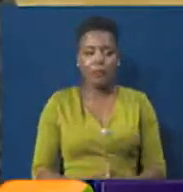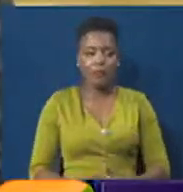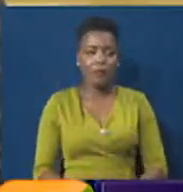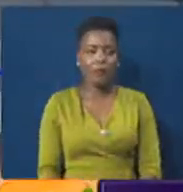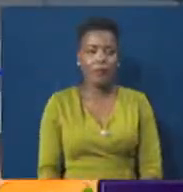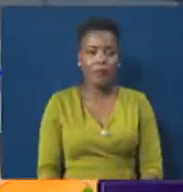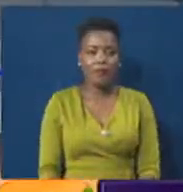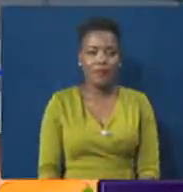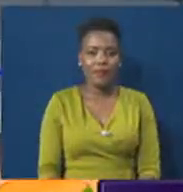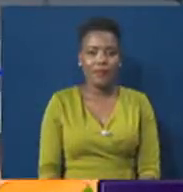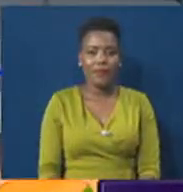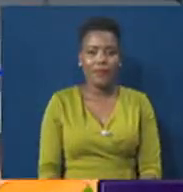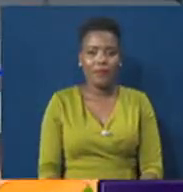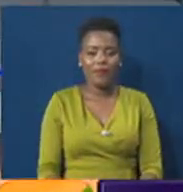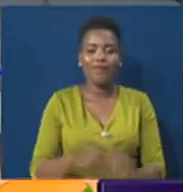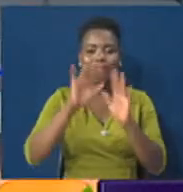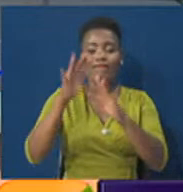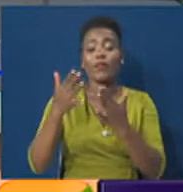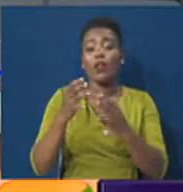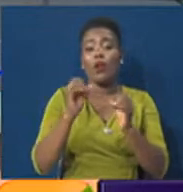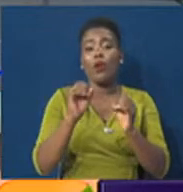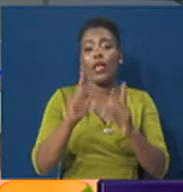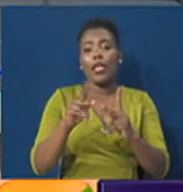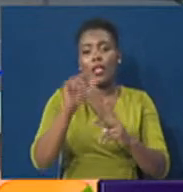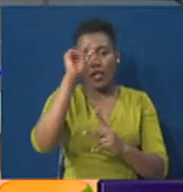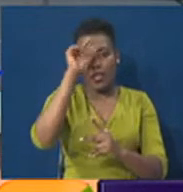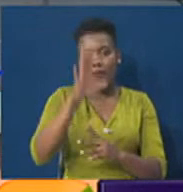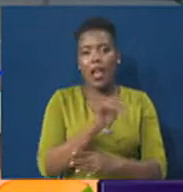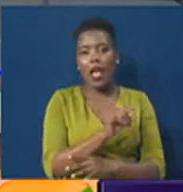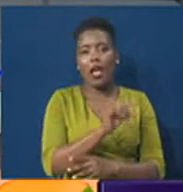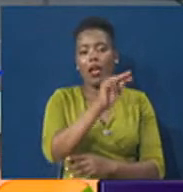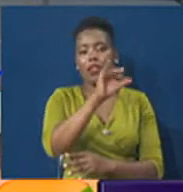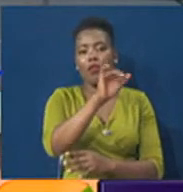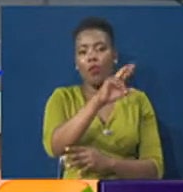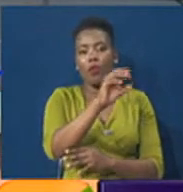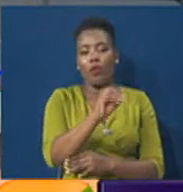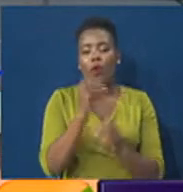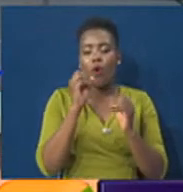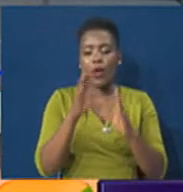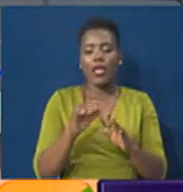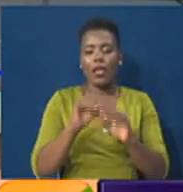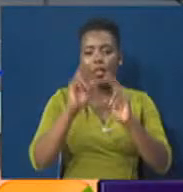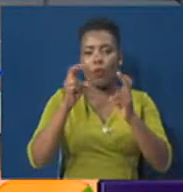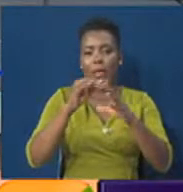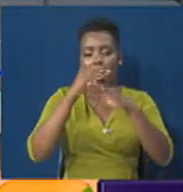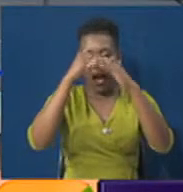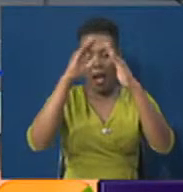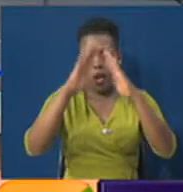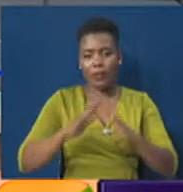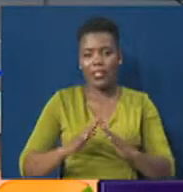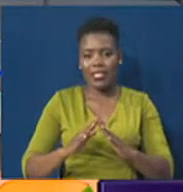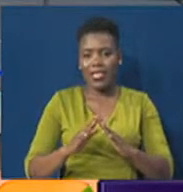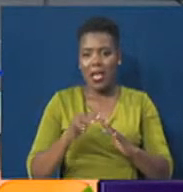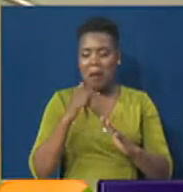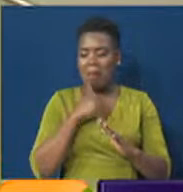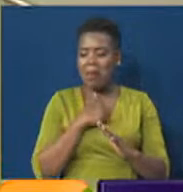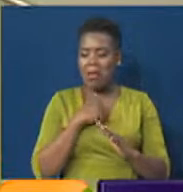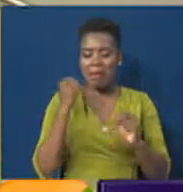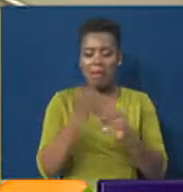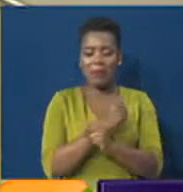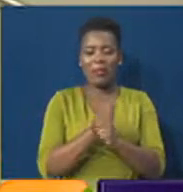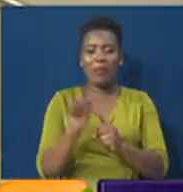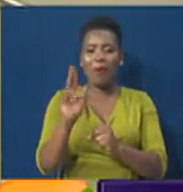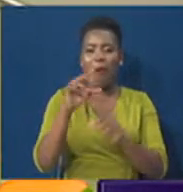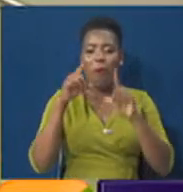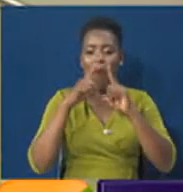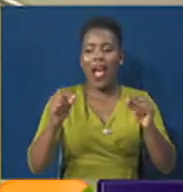On housing, I hope. Yes. I may not have the luxury to use the kind of words Professor is using, but I want